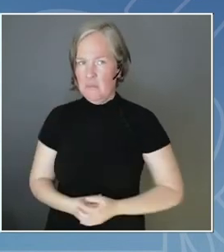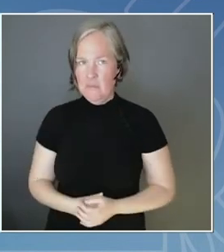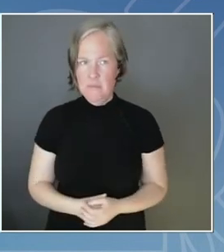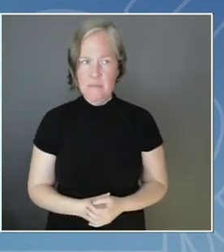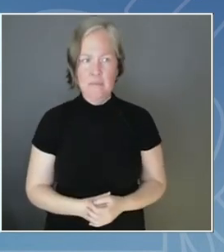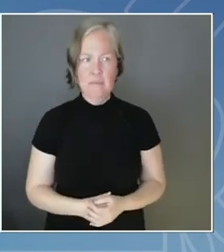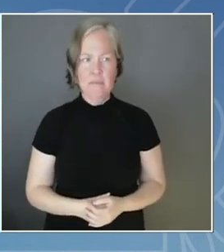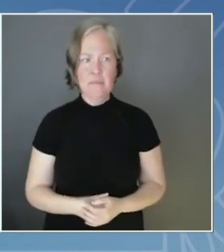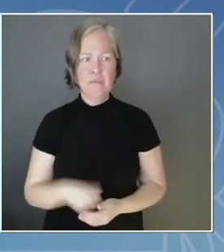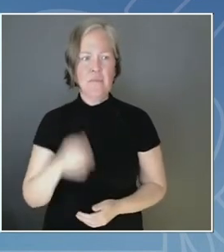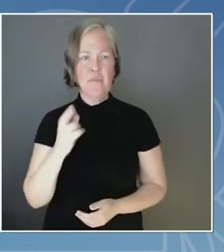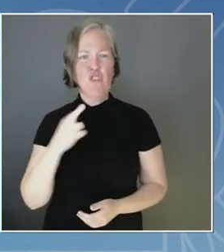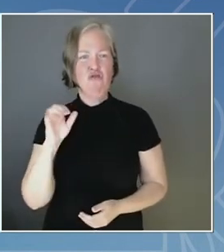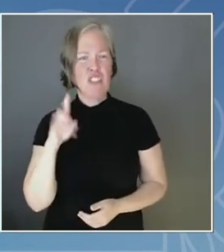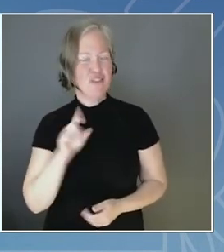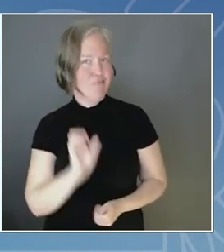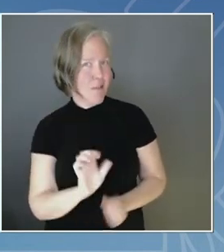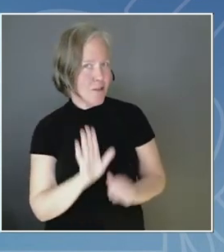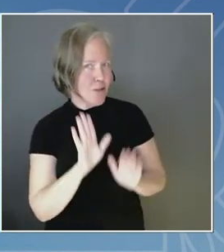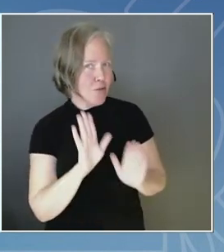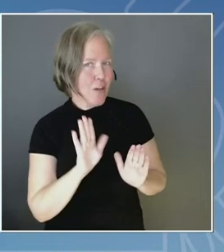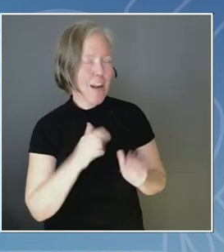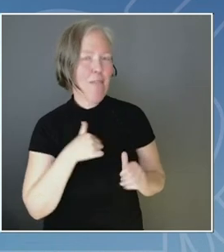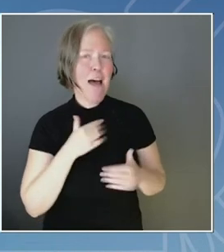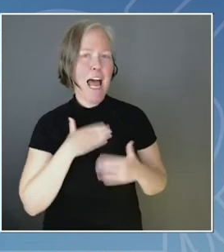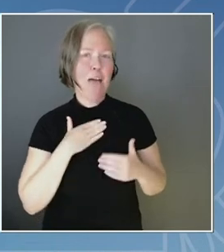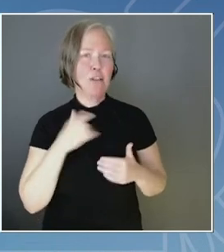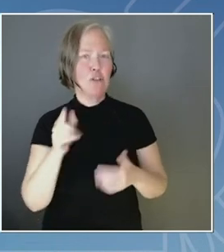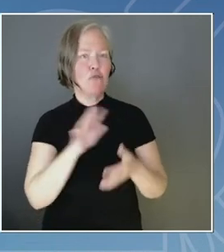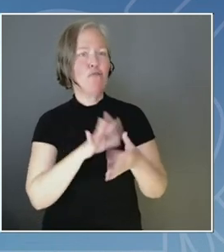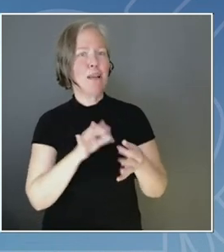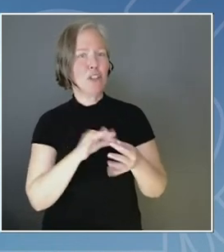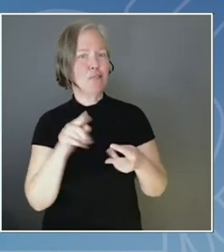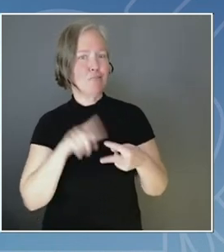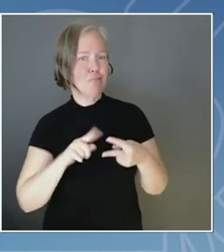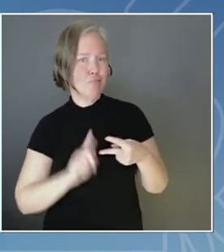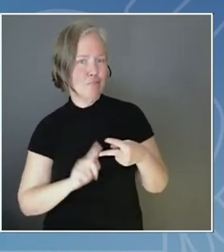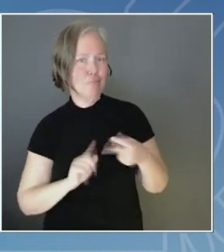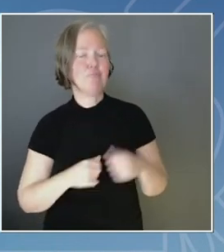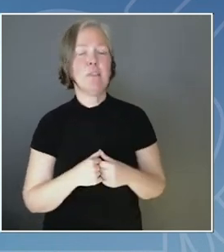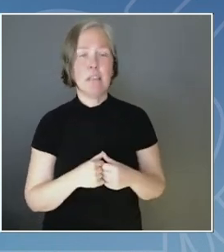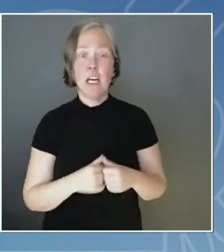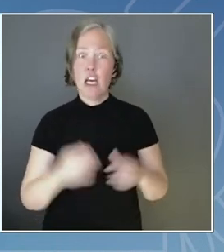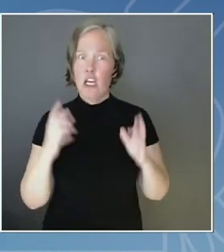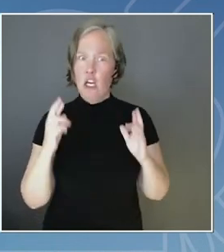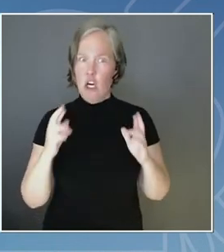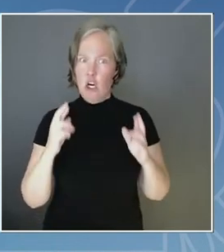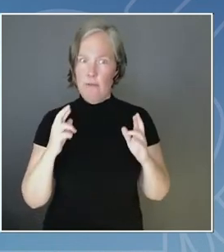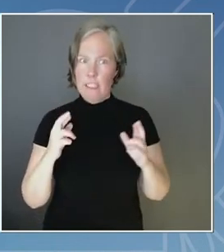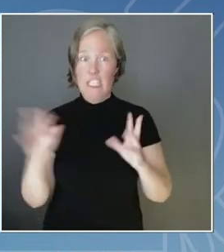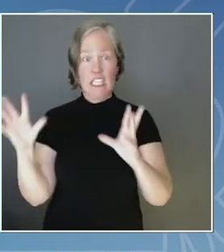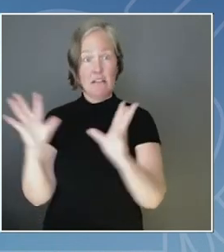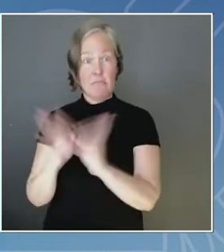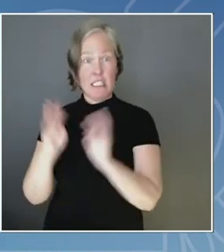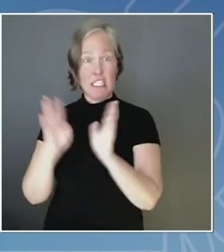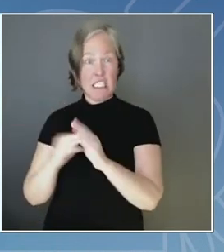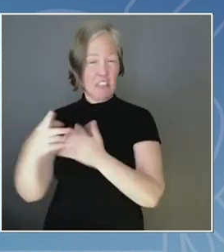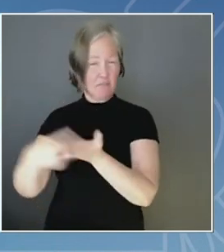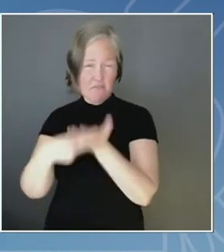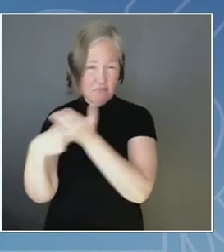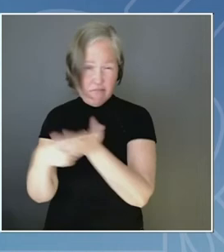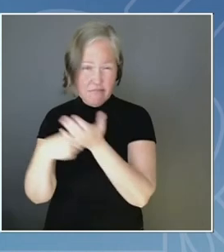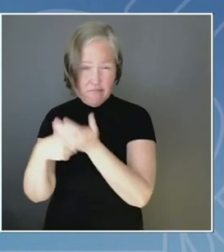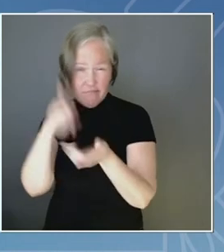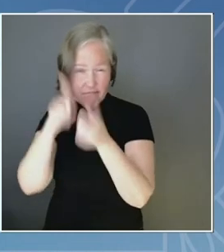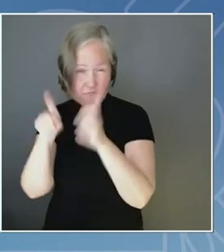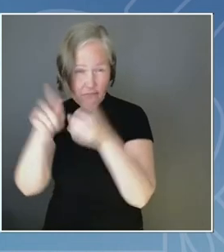That's great. I'm glad you brought up those two efforts too. We hopefully will have some deliverables from the ASEAN summit that we'll